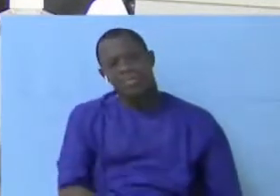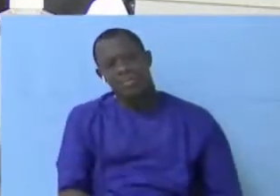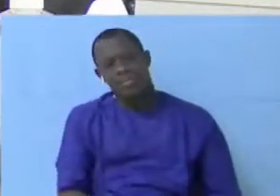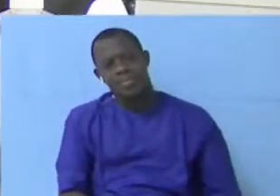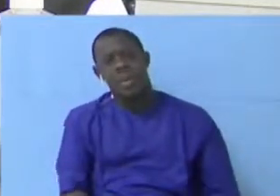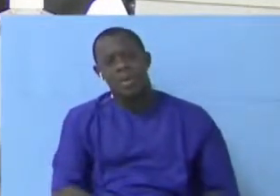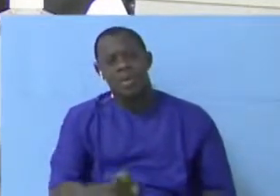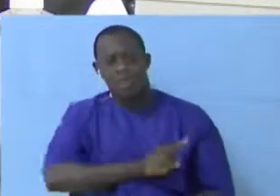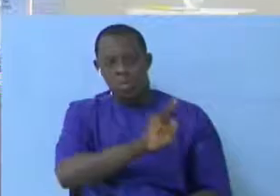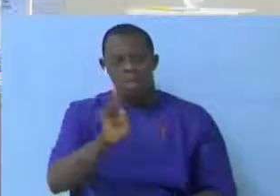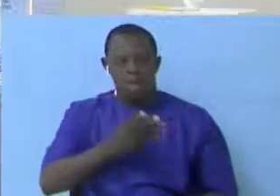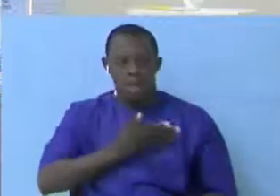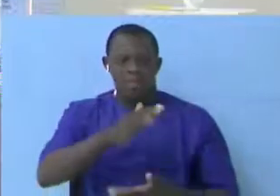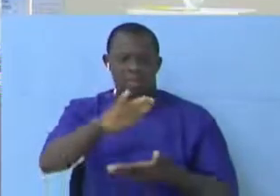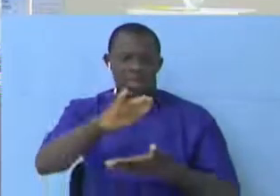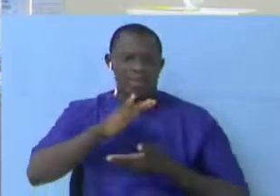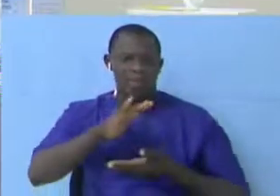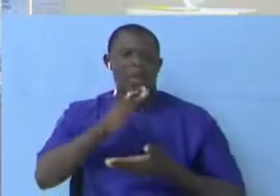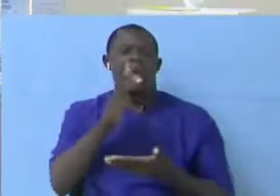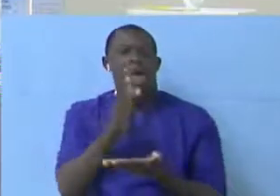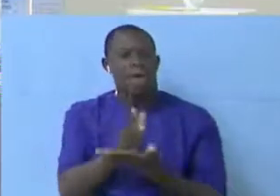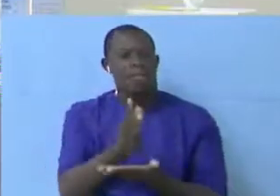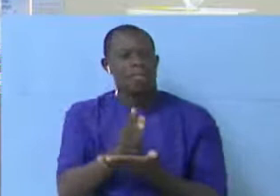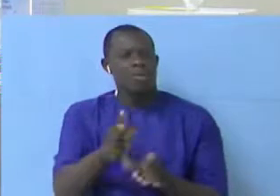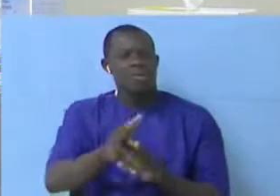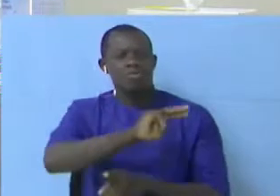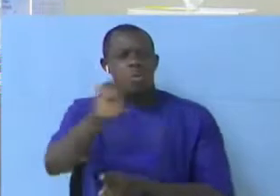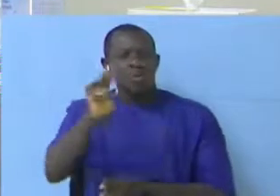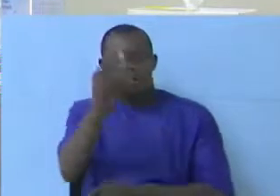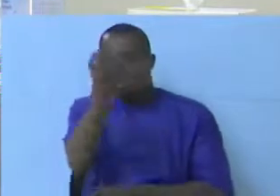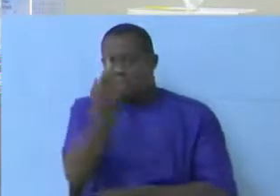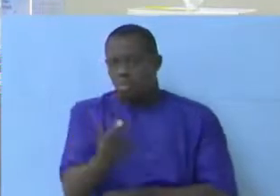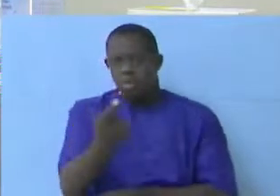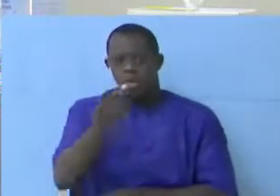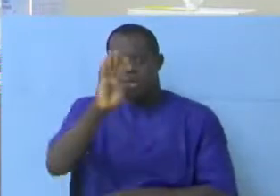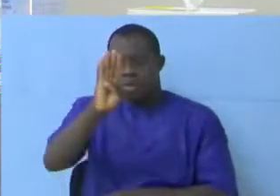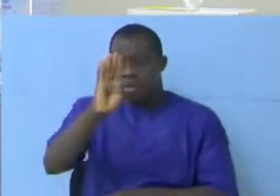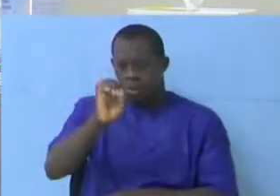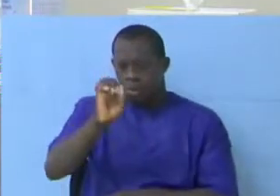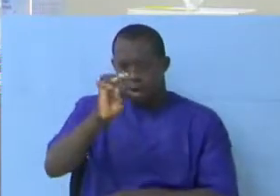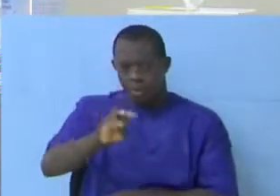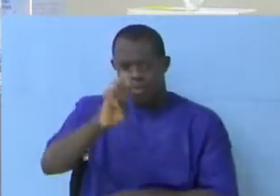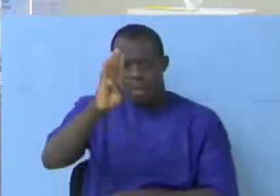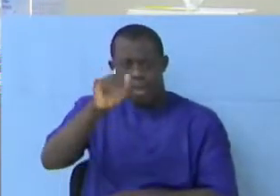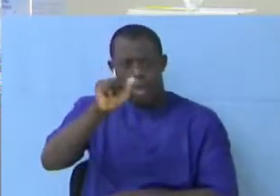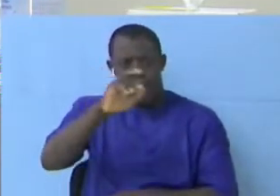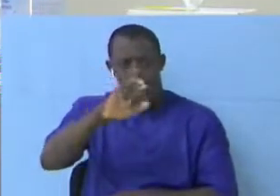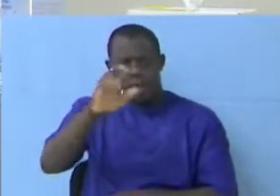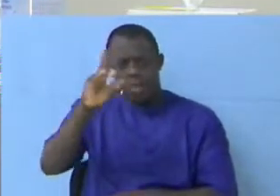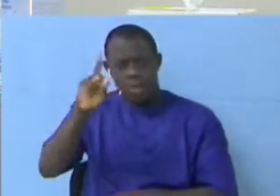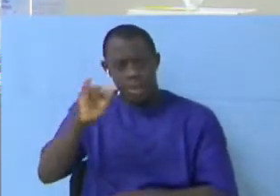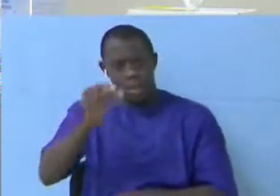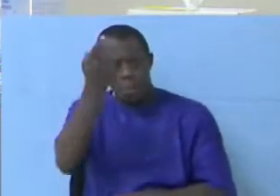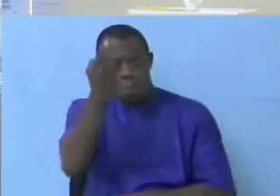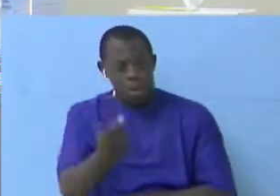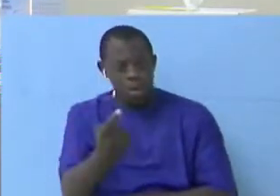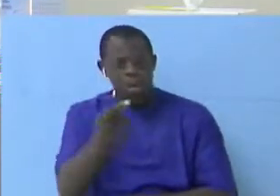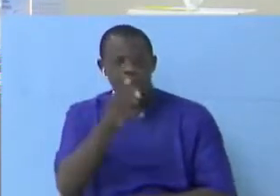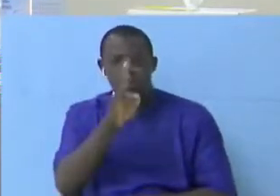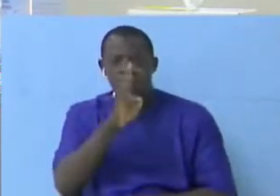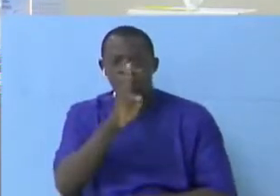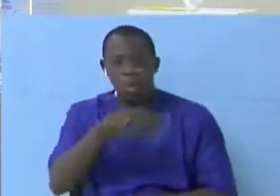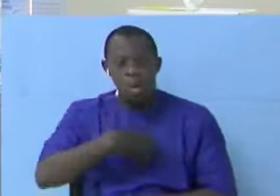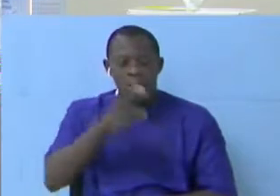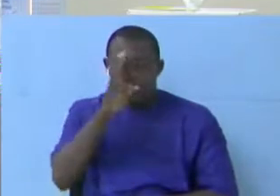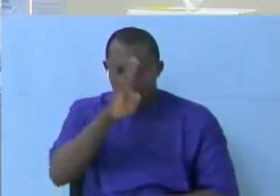We have received evidence that it was not only Bombardier who attempted to walk on the feet of